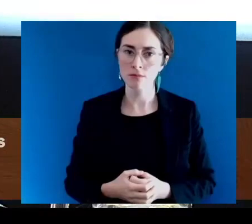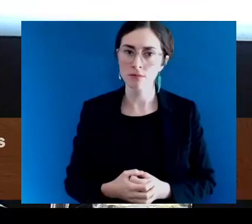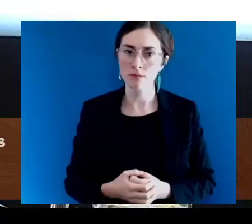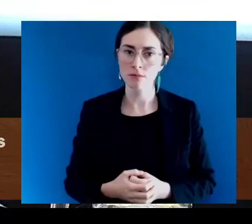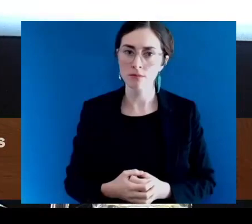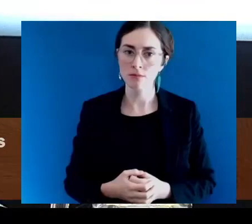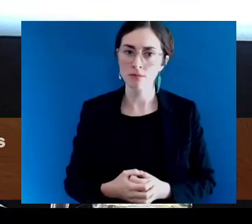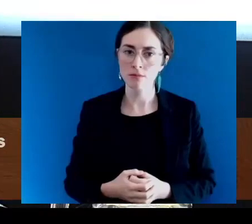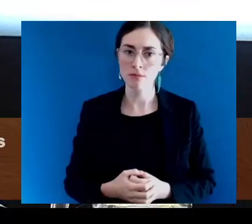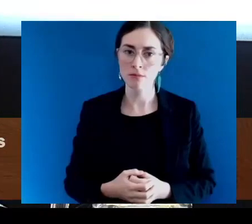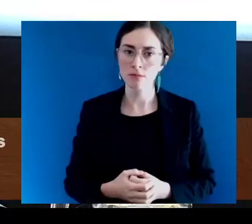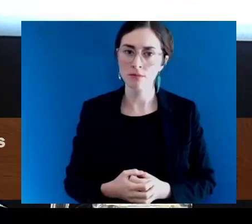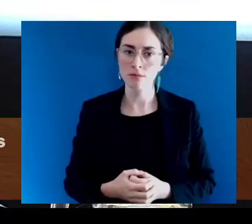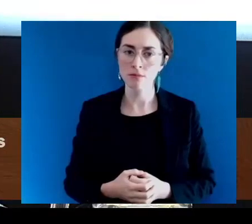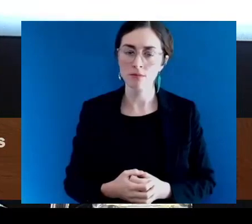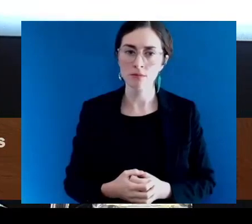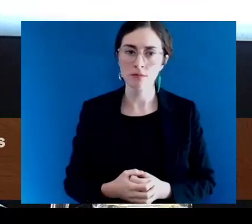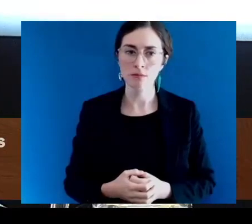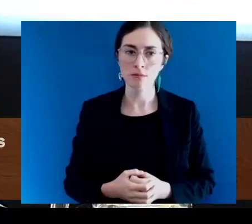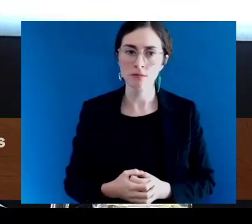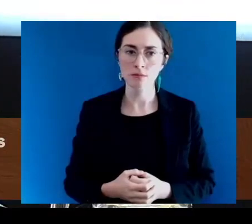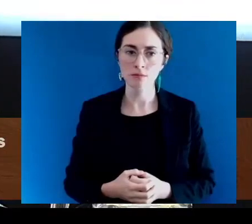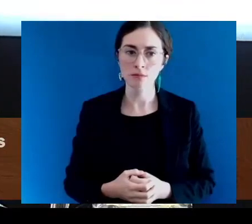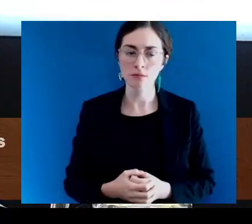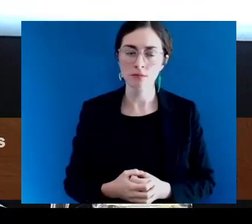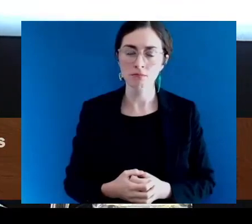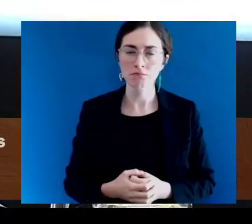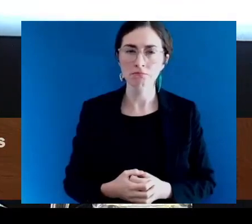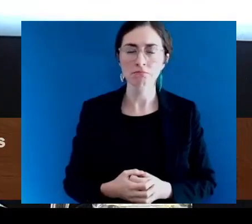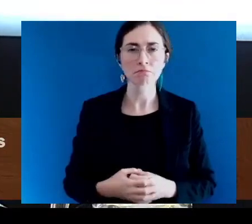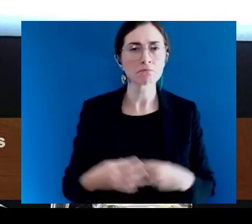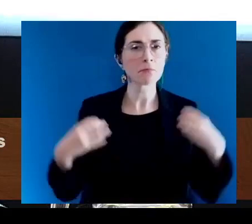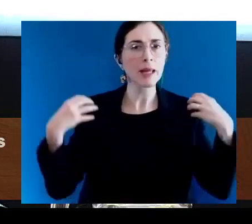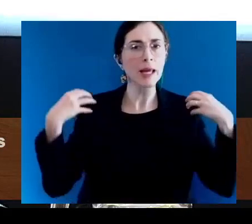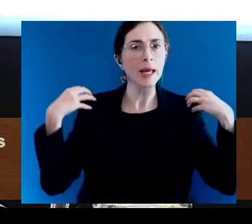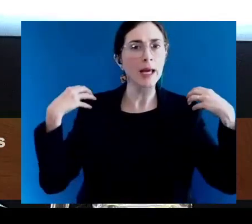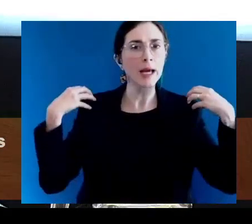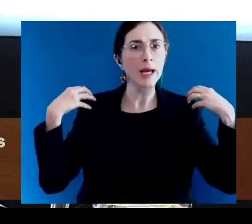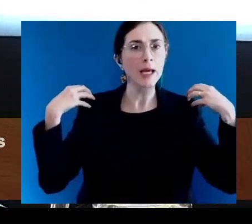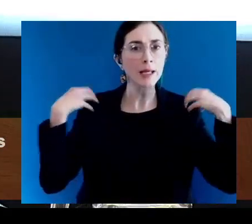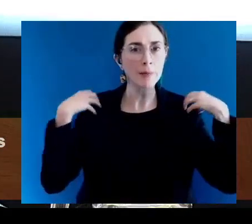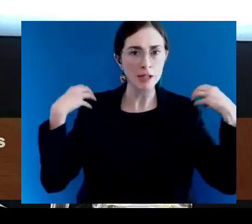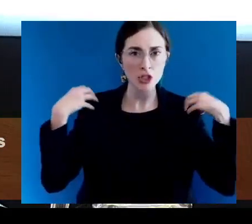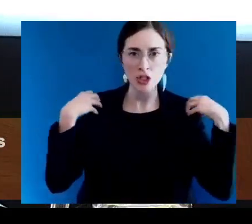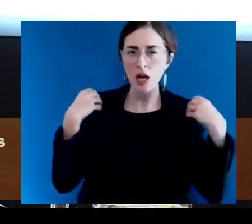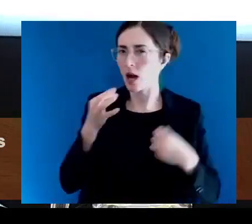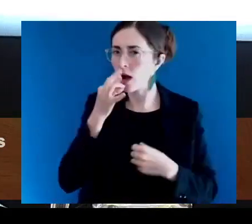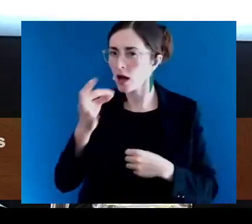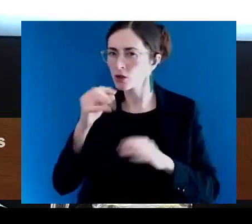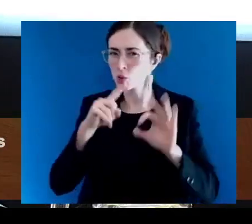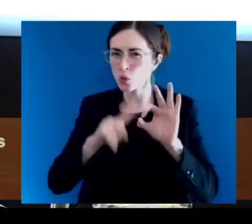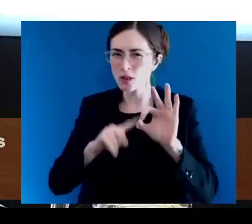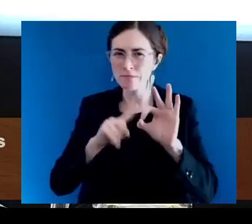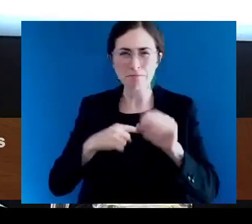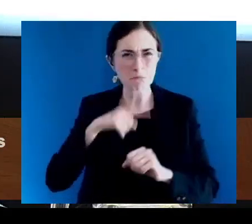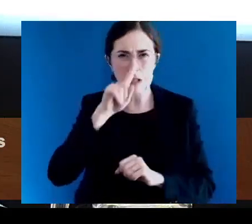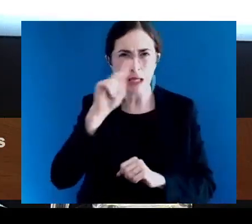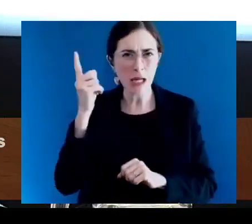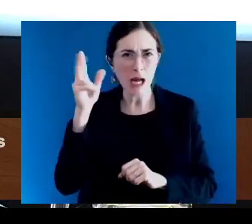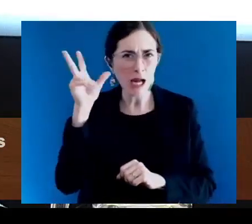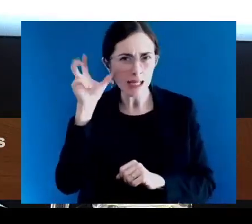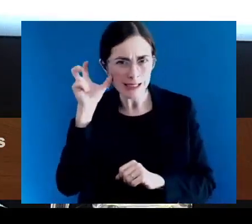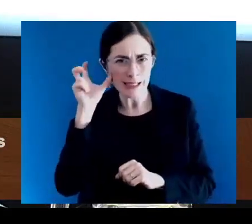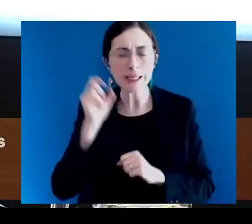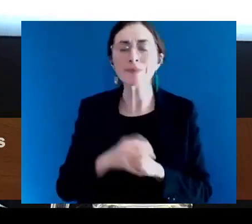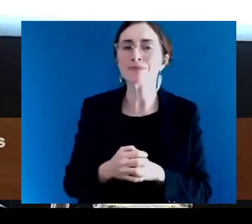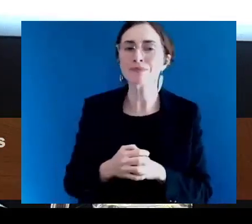Thank you. Thank you, Commissioner. Yes, that's what I'm saying. It's about having that transference of power